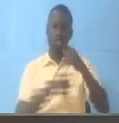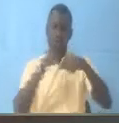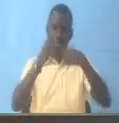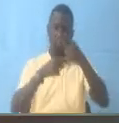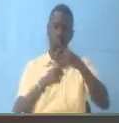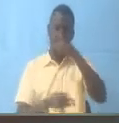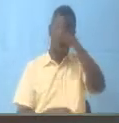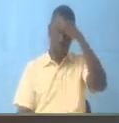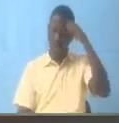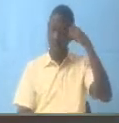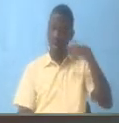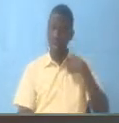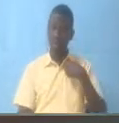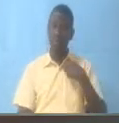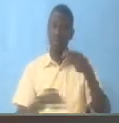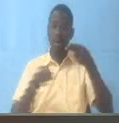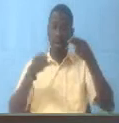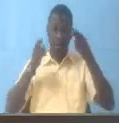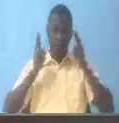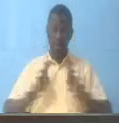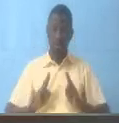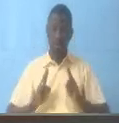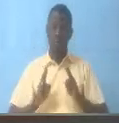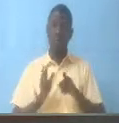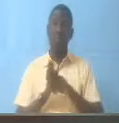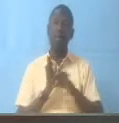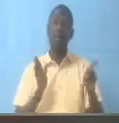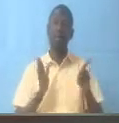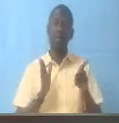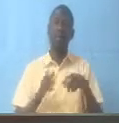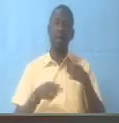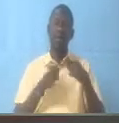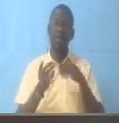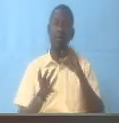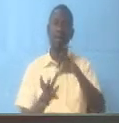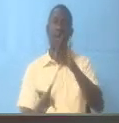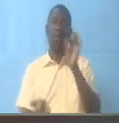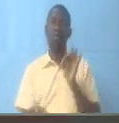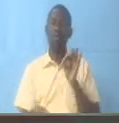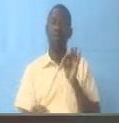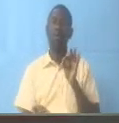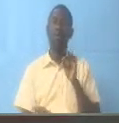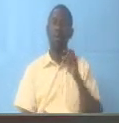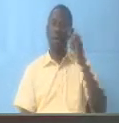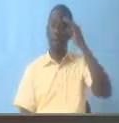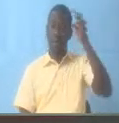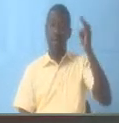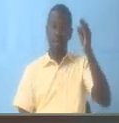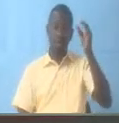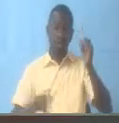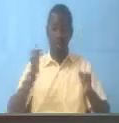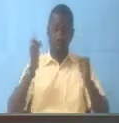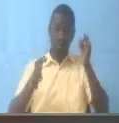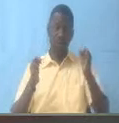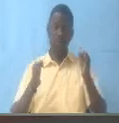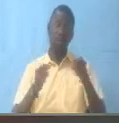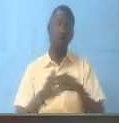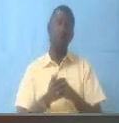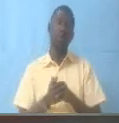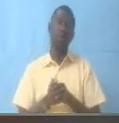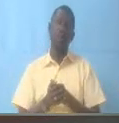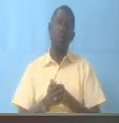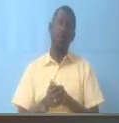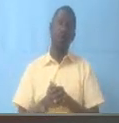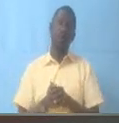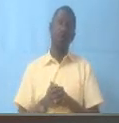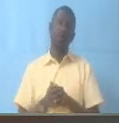as Attorney General, Minister of Justice, and Minister for the National Assembly. jamono boobu nag ma continuer di yaxantu